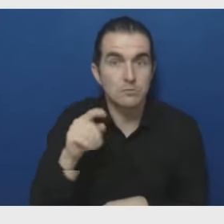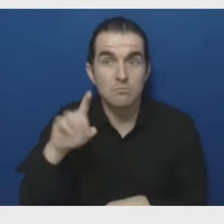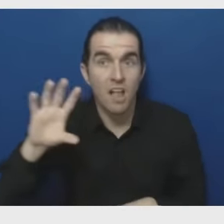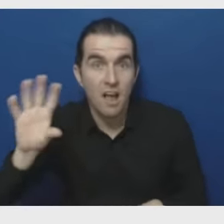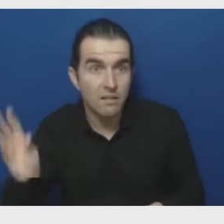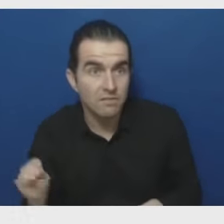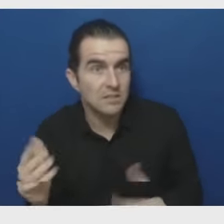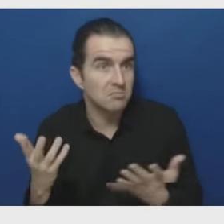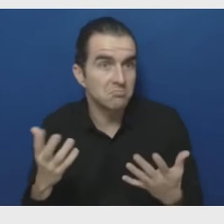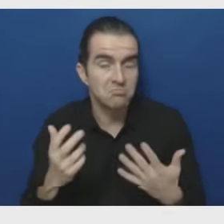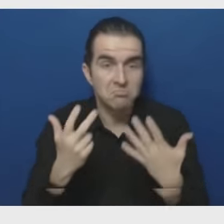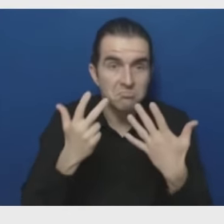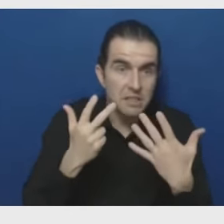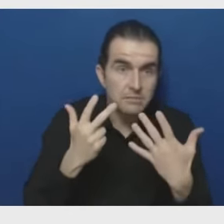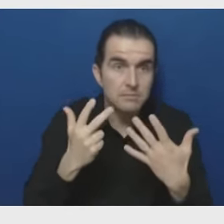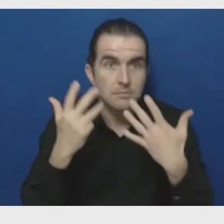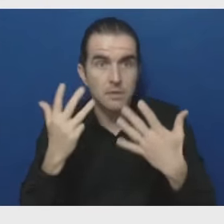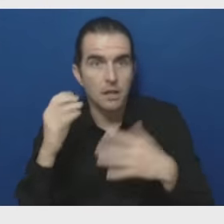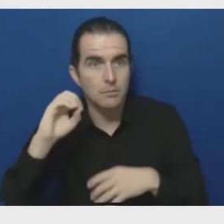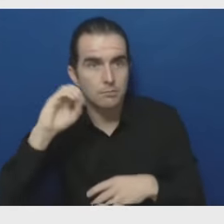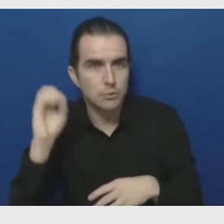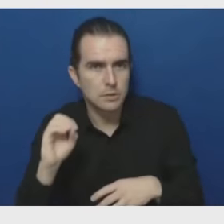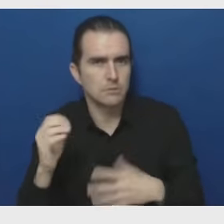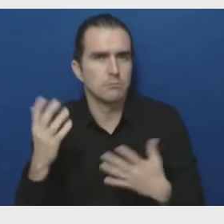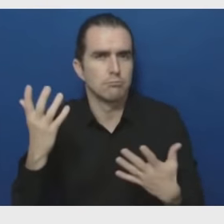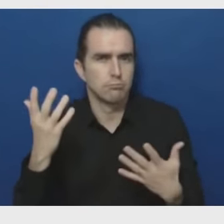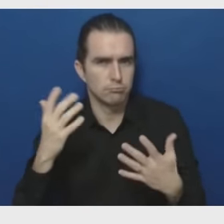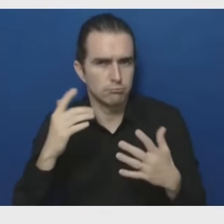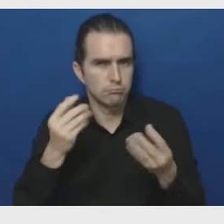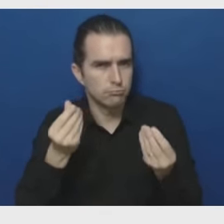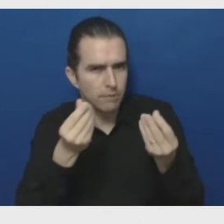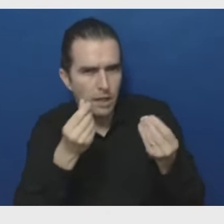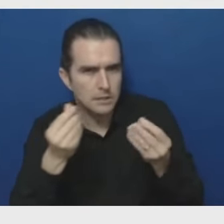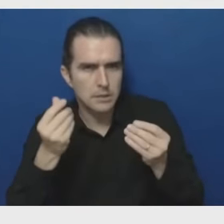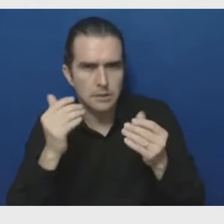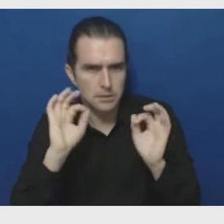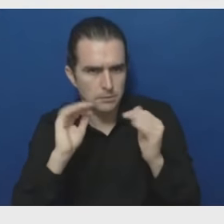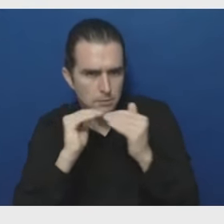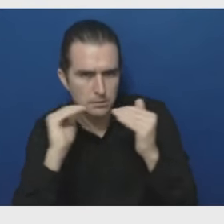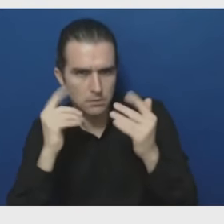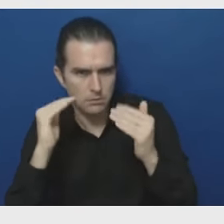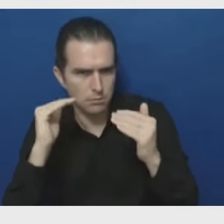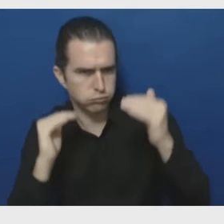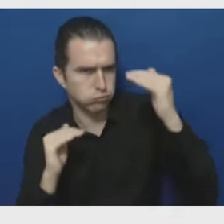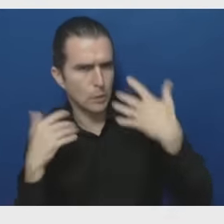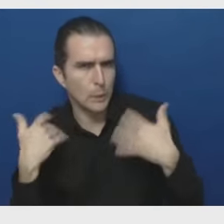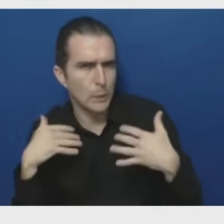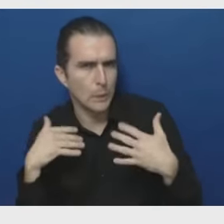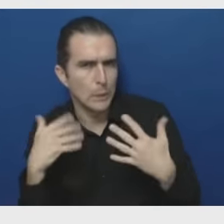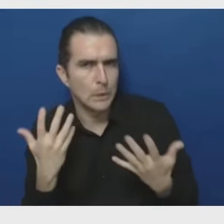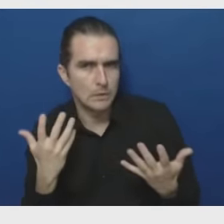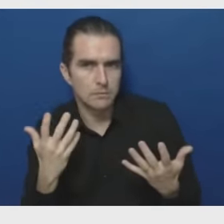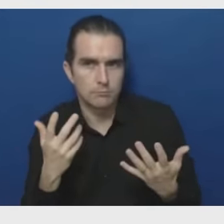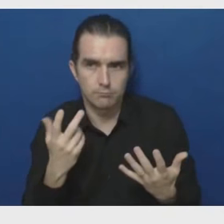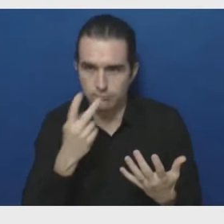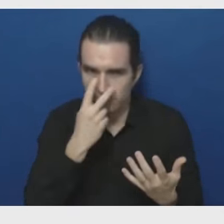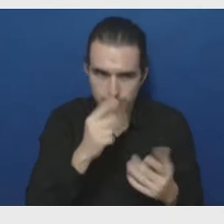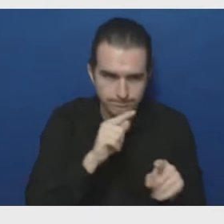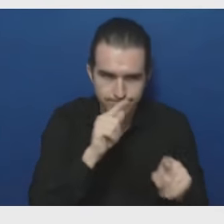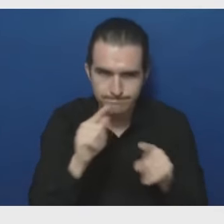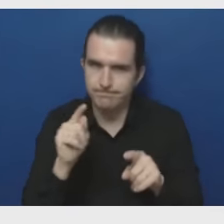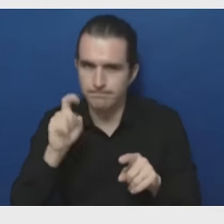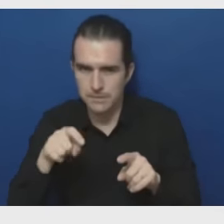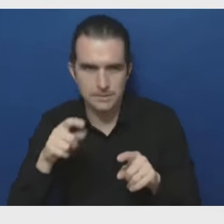level of political commitment, which for you in the journey ahead in this intergenerational transition,